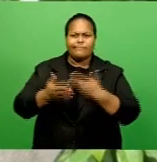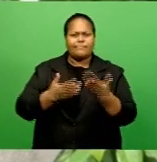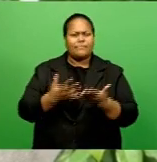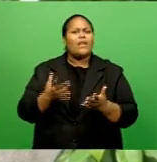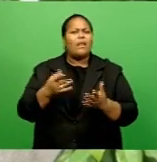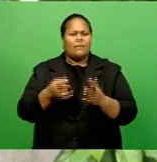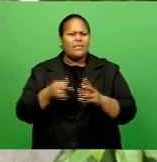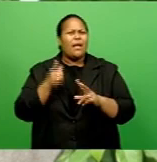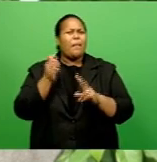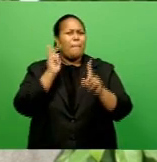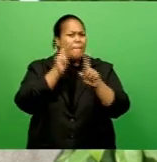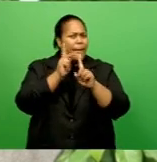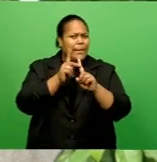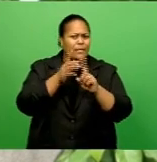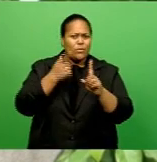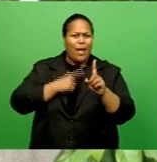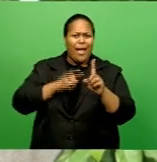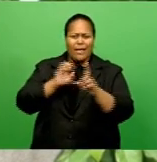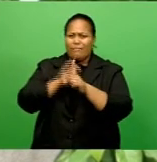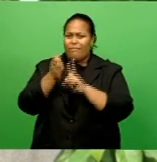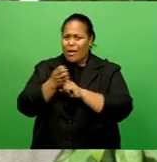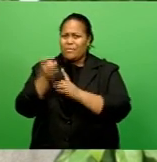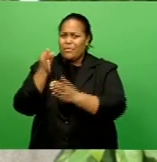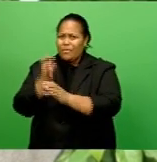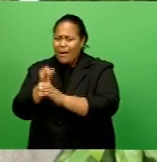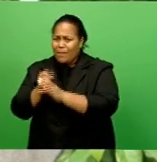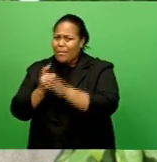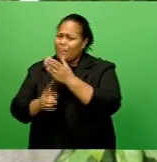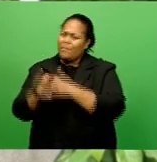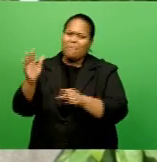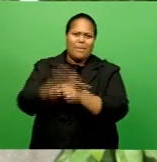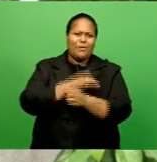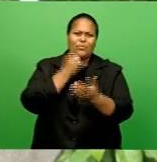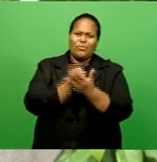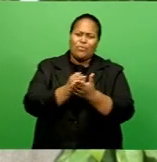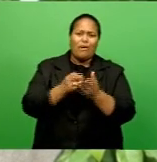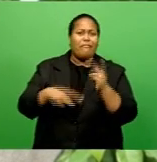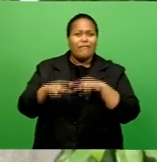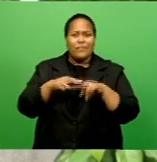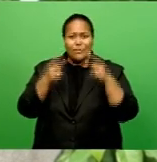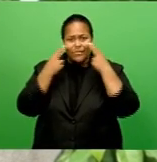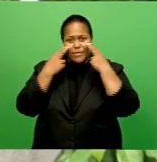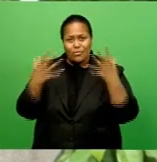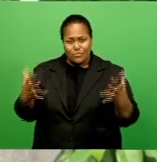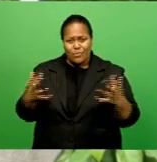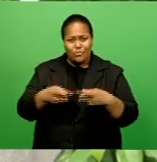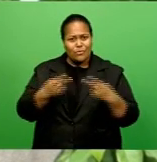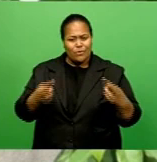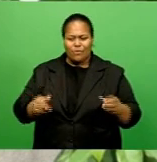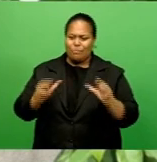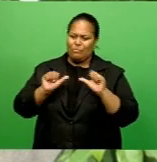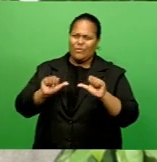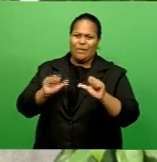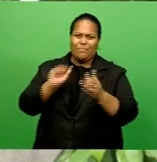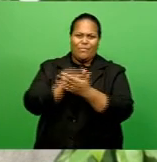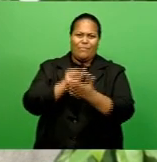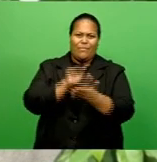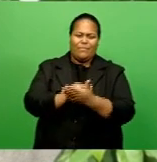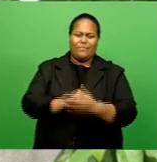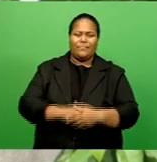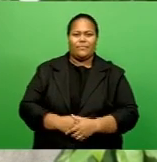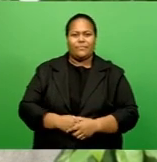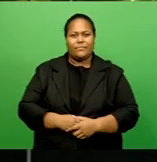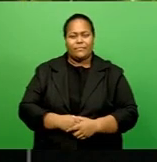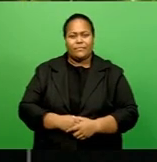and prosecuting environment crime is to ensure Fiji's natural resources enjoy a premier level of protection. Lena Rees,